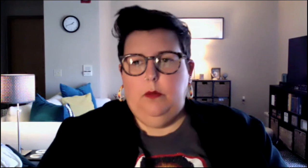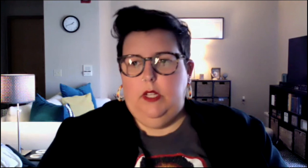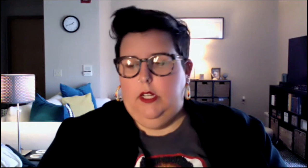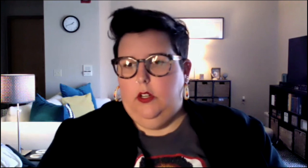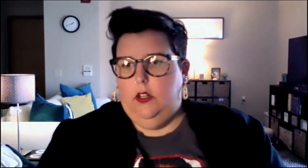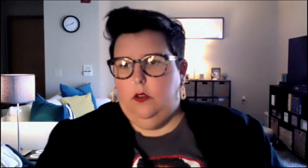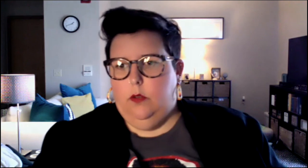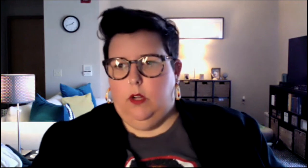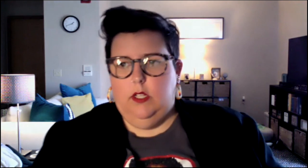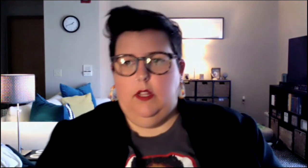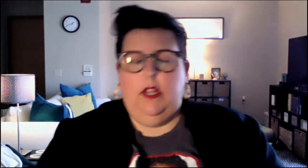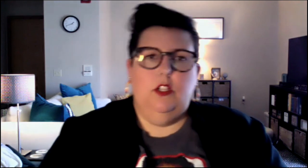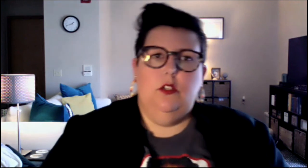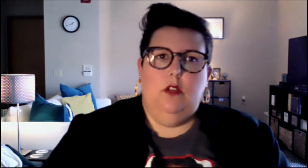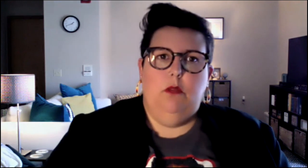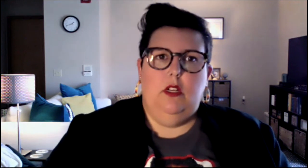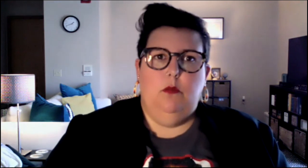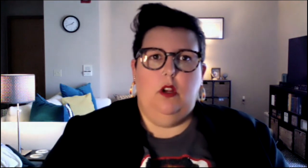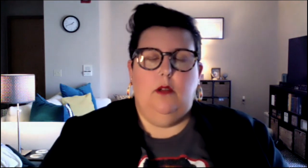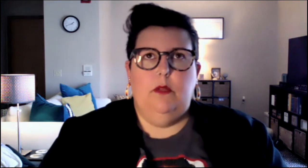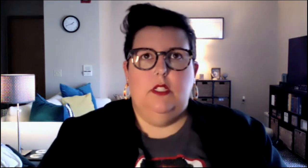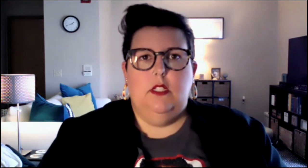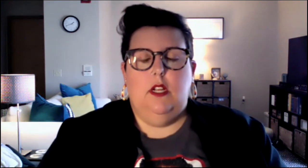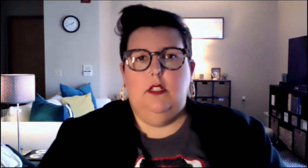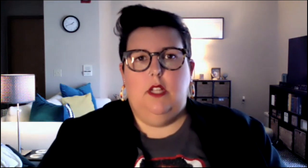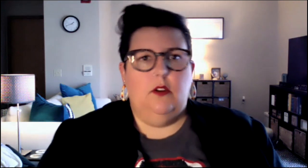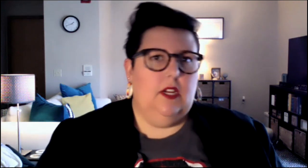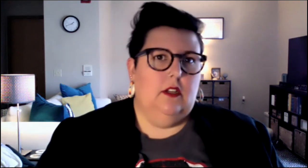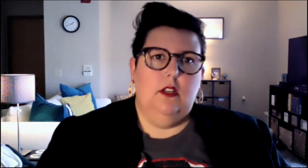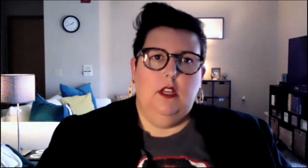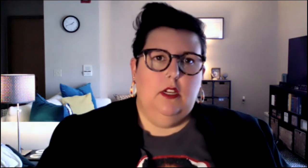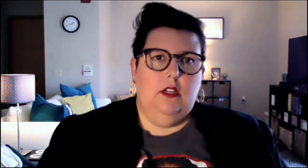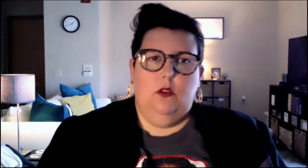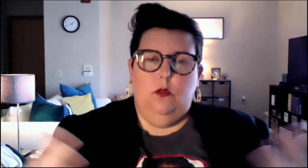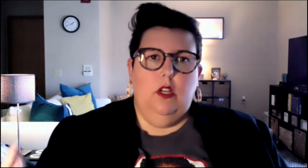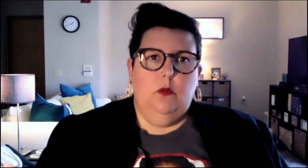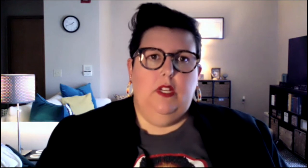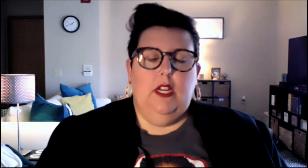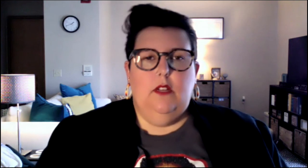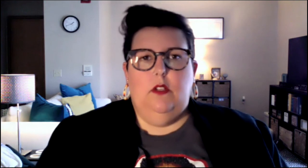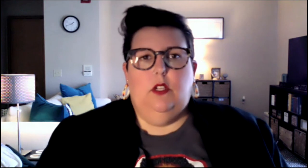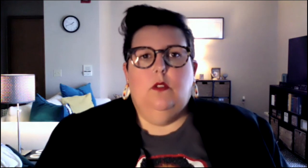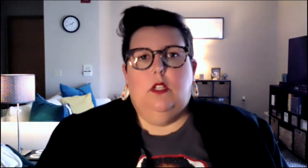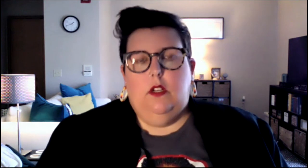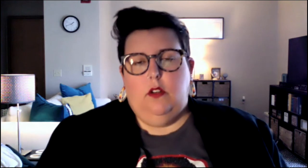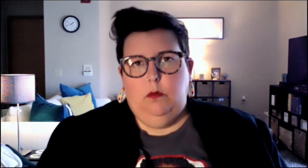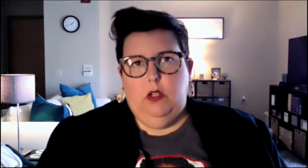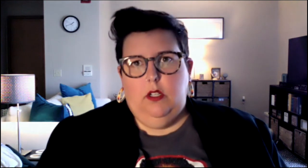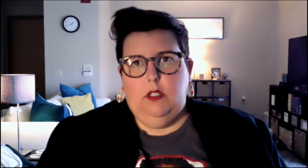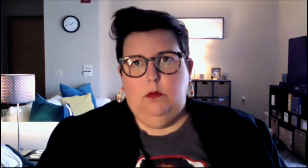public, but then here you go, you run into that issue that Melanie brought up, is it's not disaggregated. You know, we can't even use it